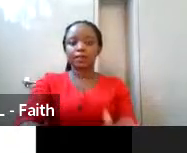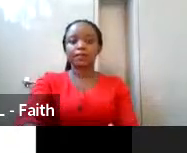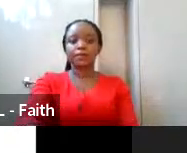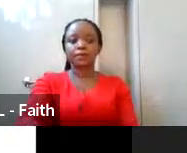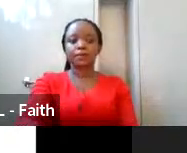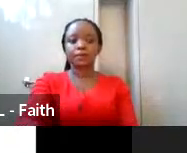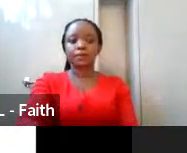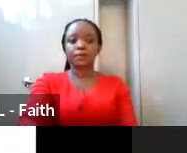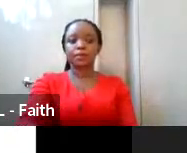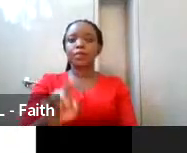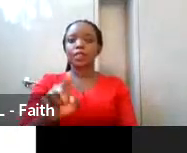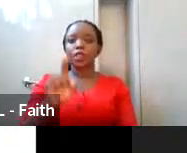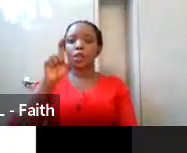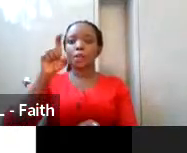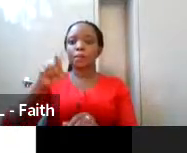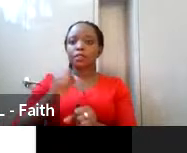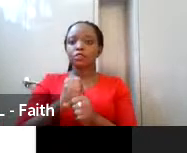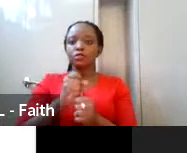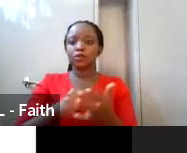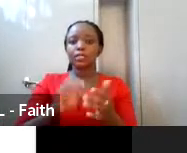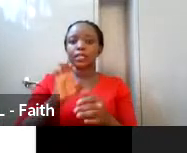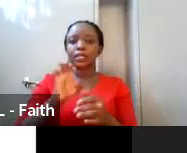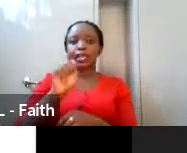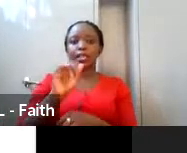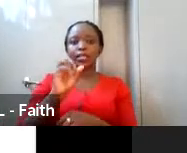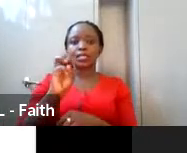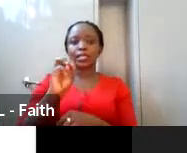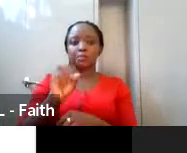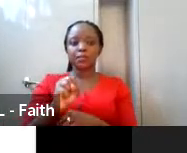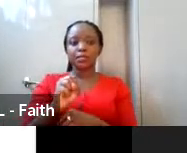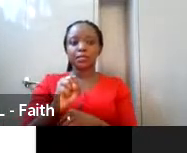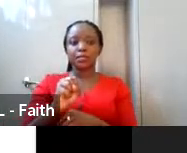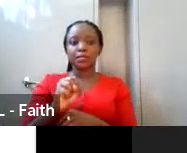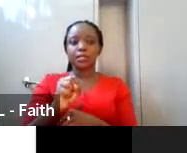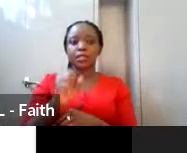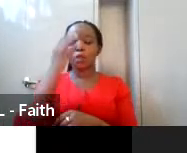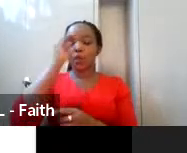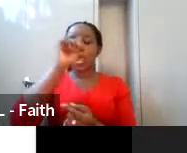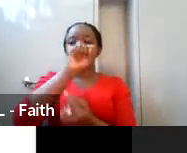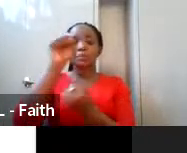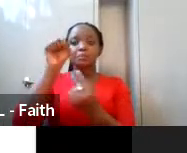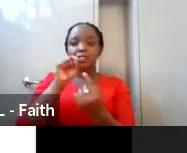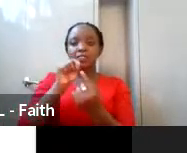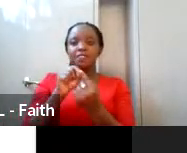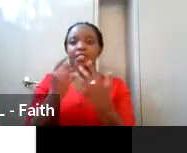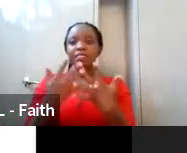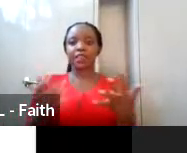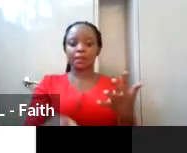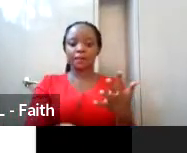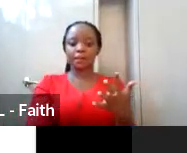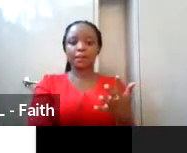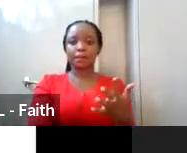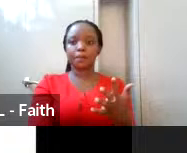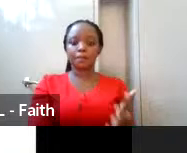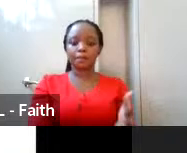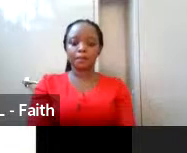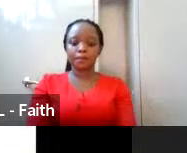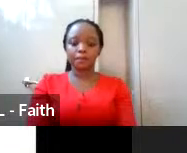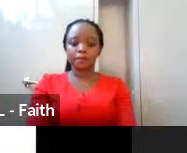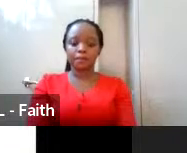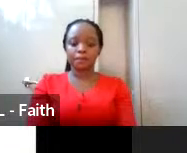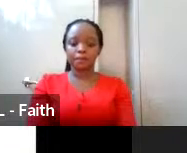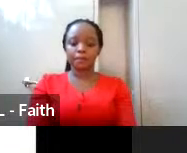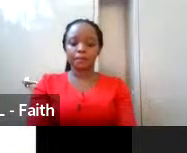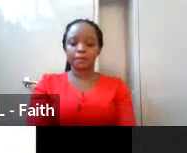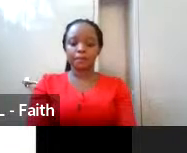would have to get eTIMS client because there's a specific code now for you to generate a